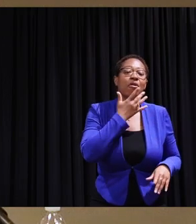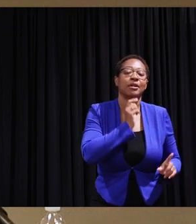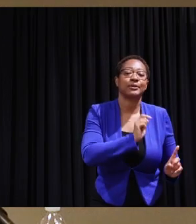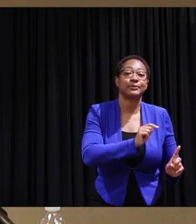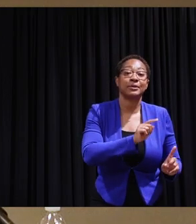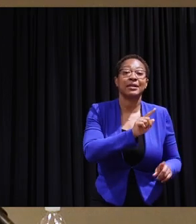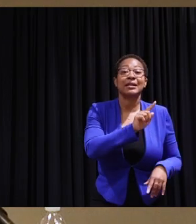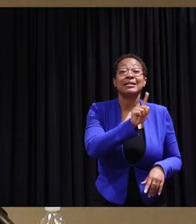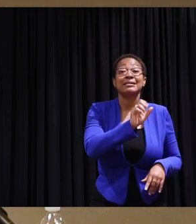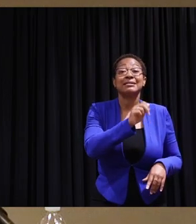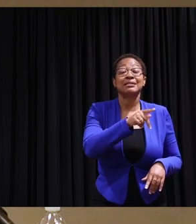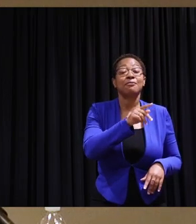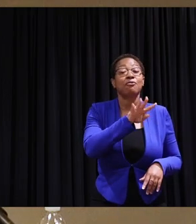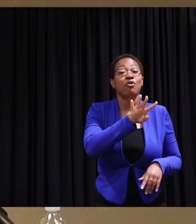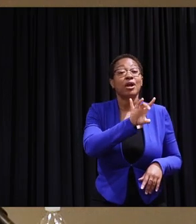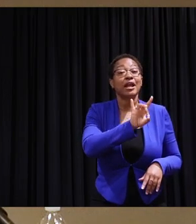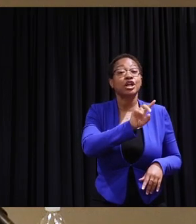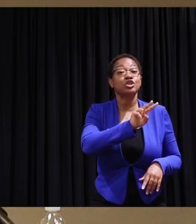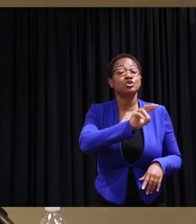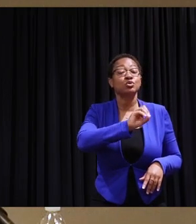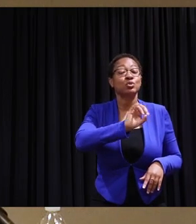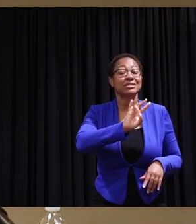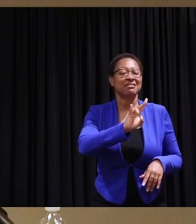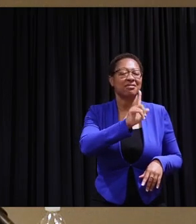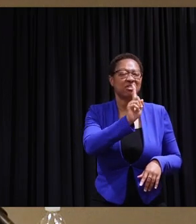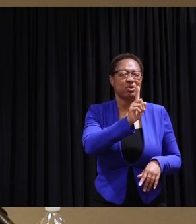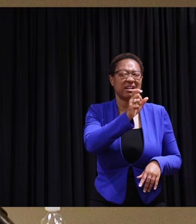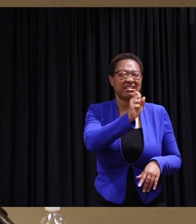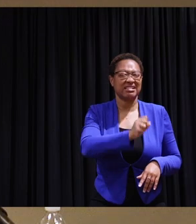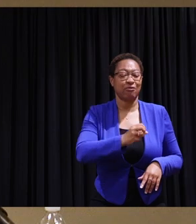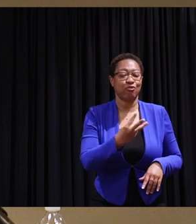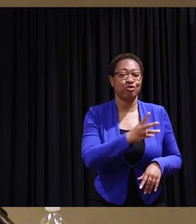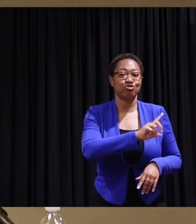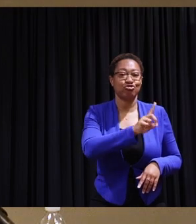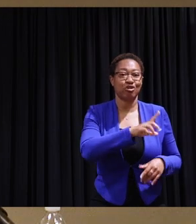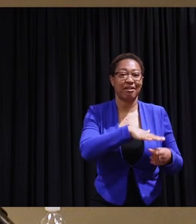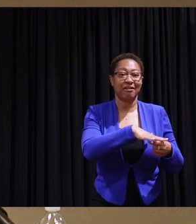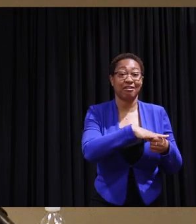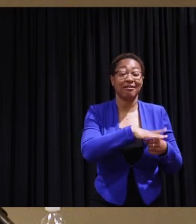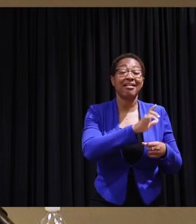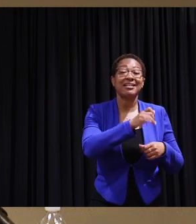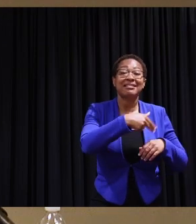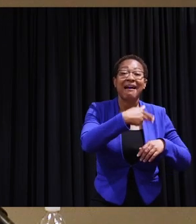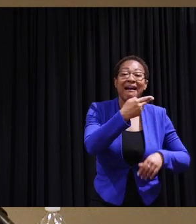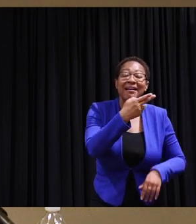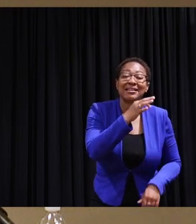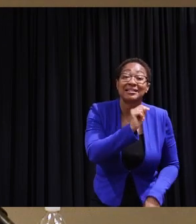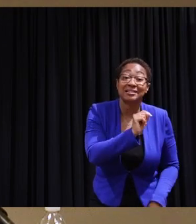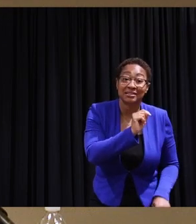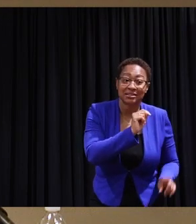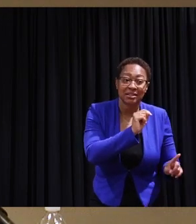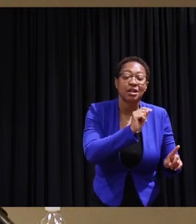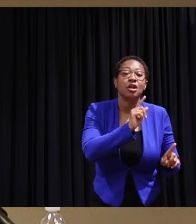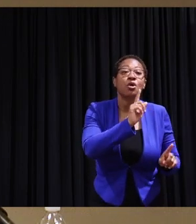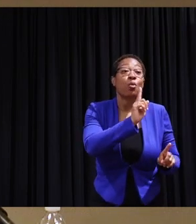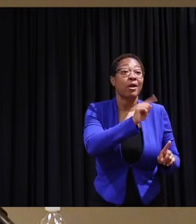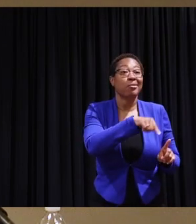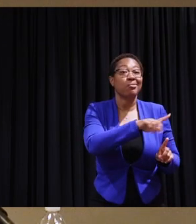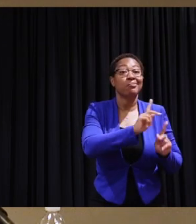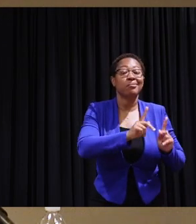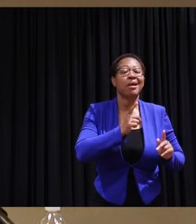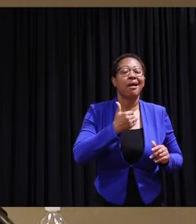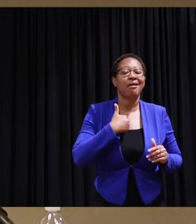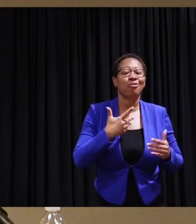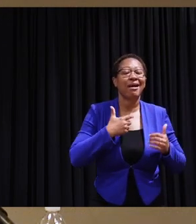the zip code 48217, which is in southwest Detroit, is the highest asthmatic rates in the